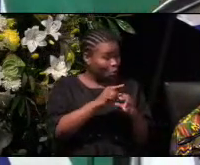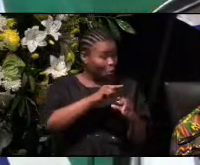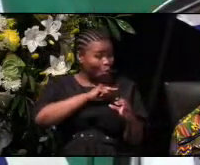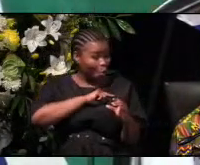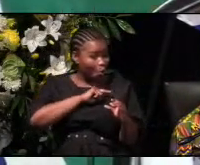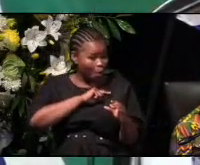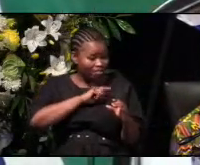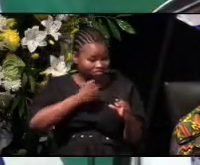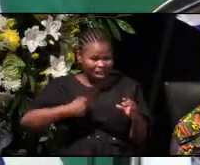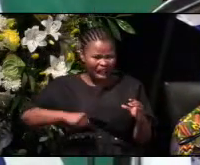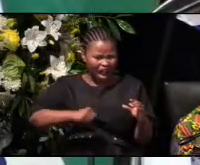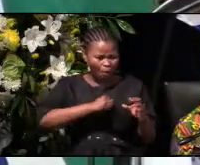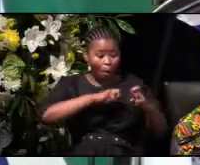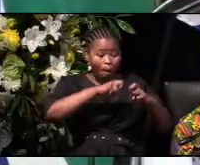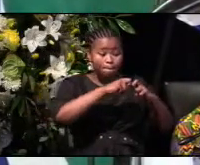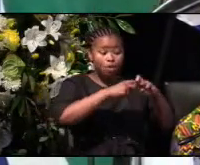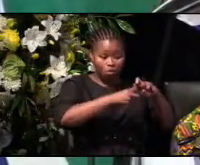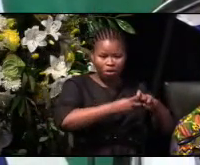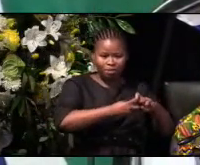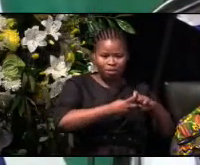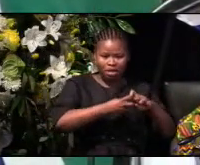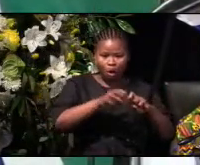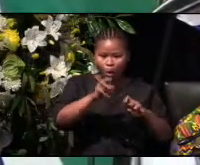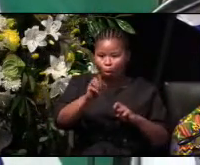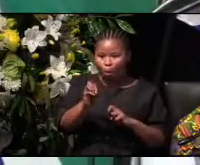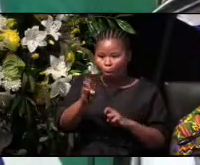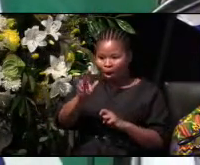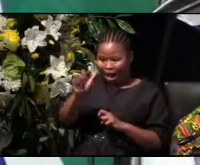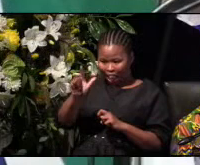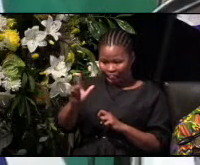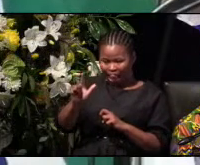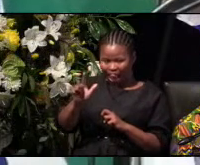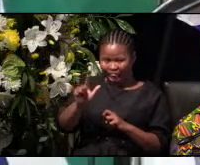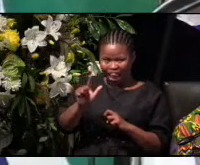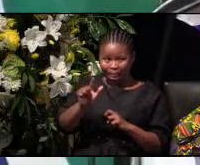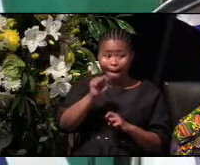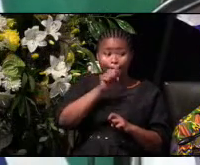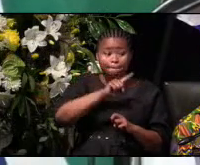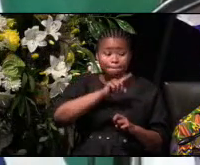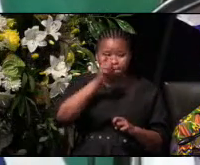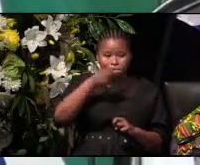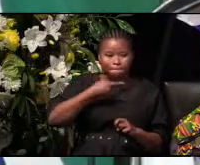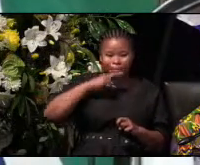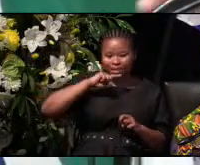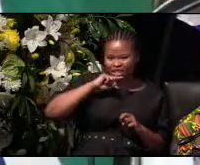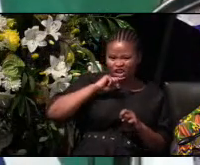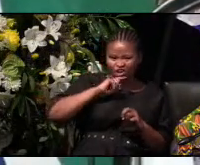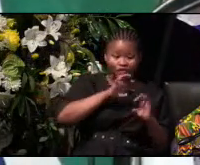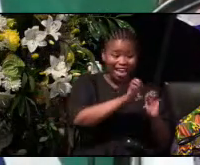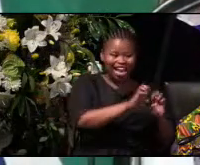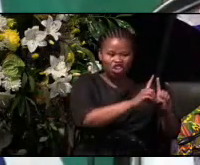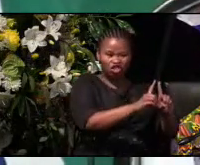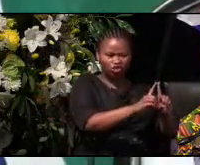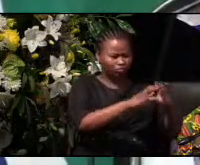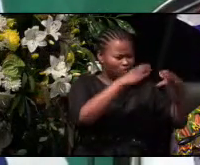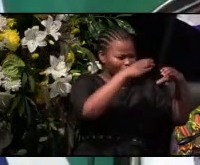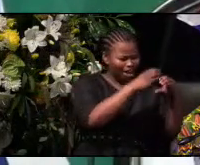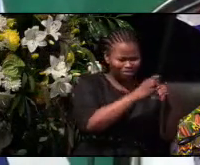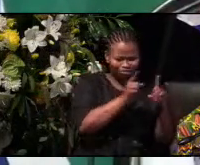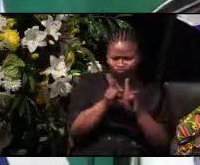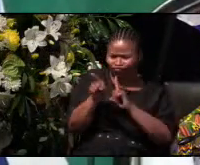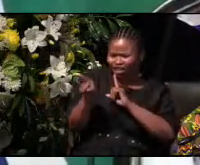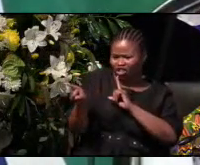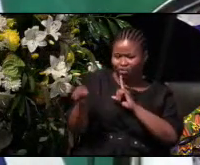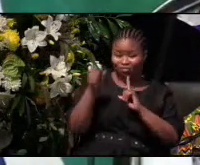because our crisis is a moral crisis but our education is focusing in every other direction